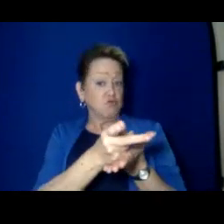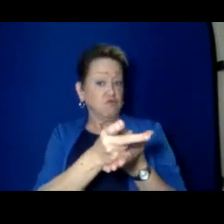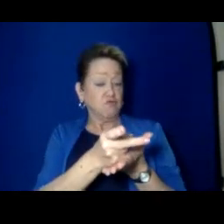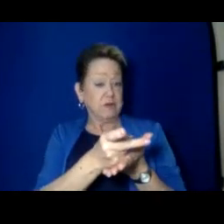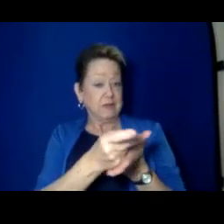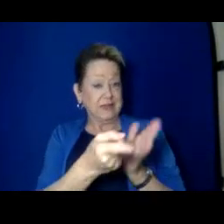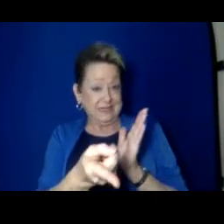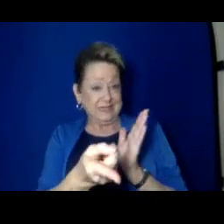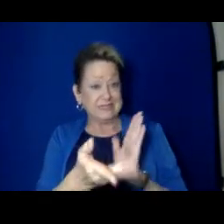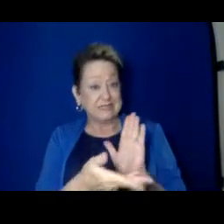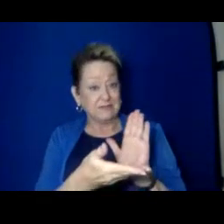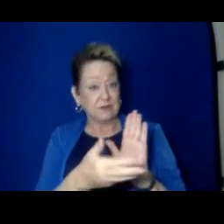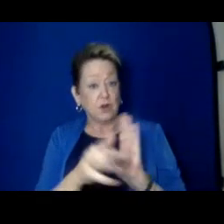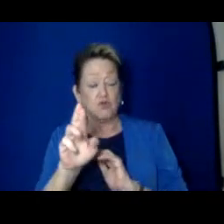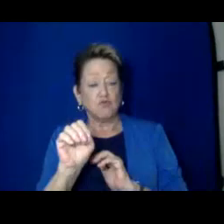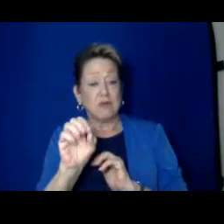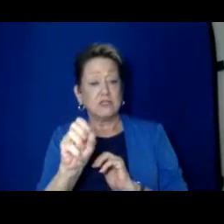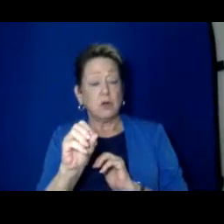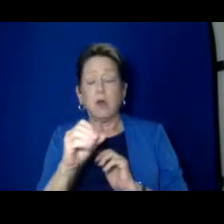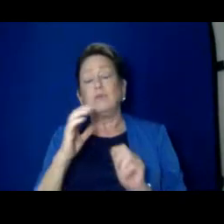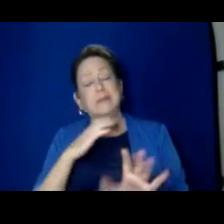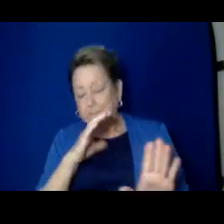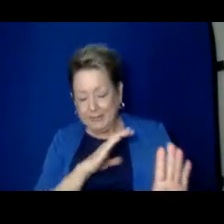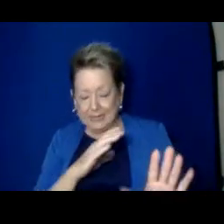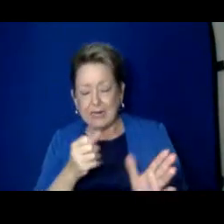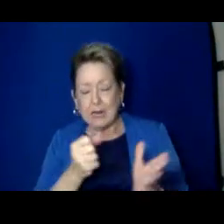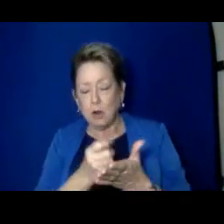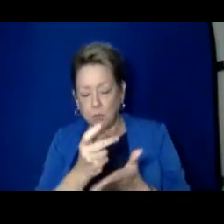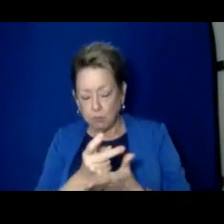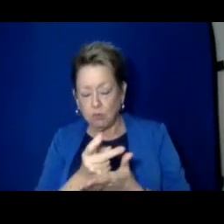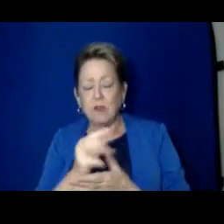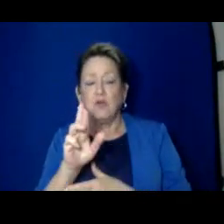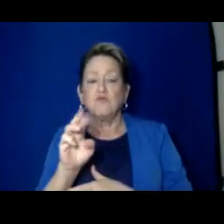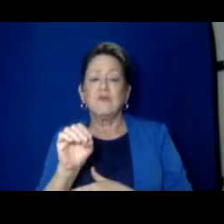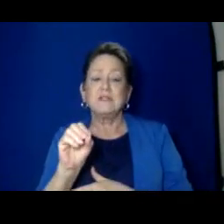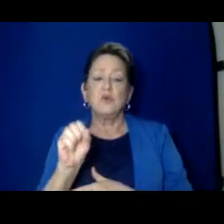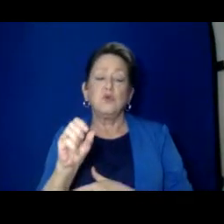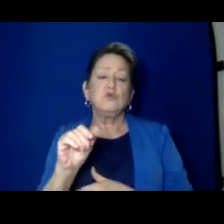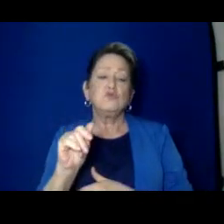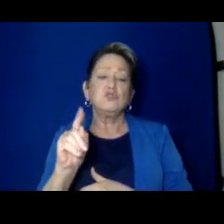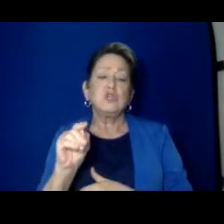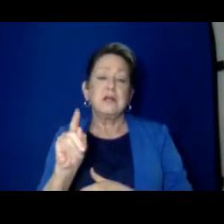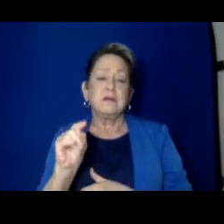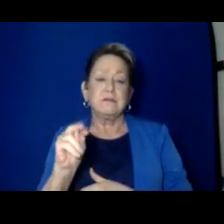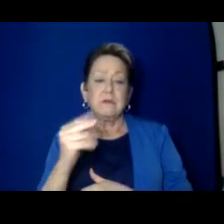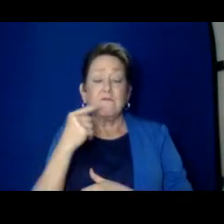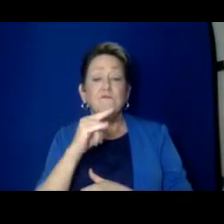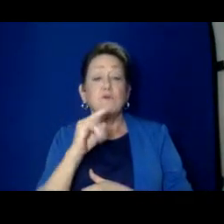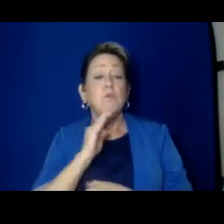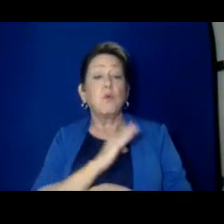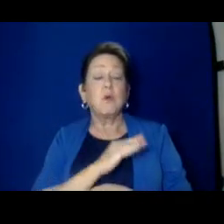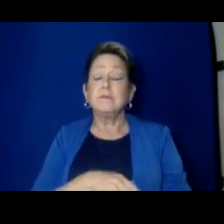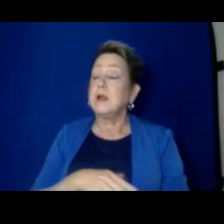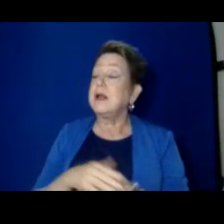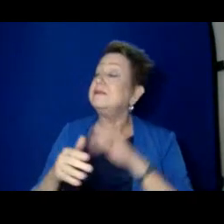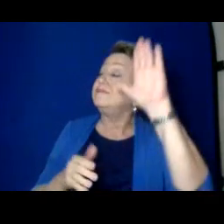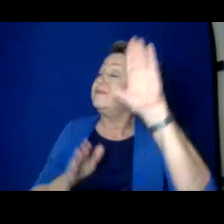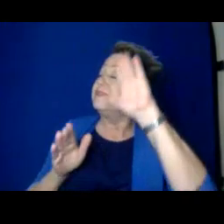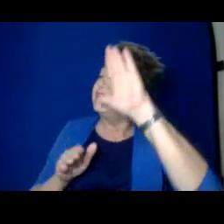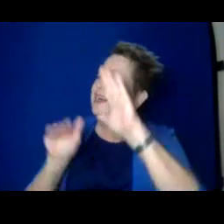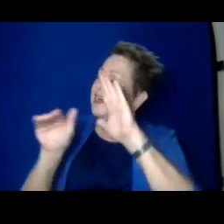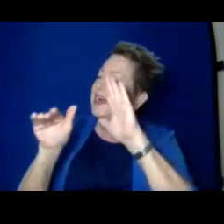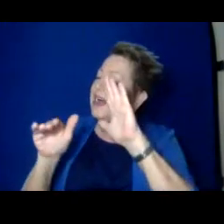this resolution. The committee approves this resolution for the full board. This I is have Emma. I have a question.